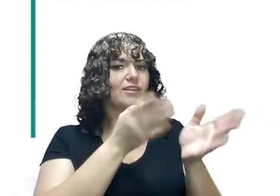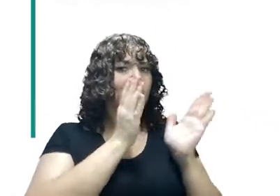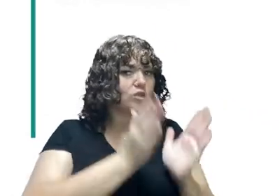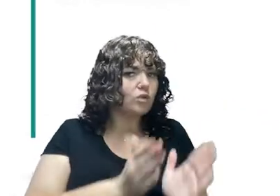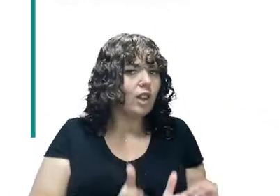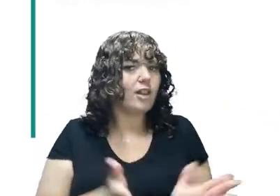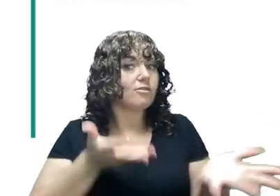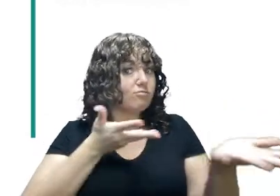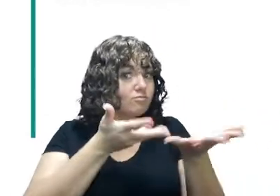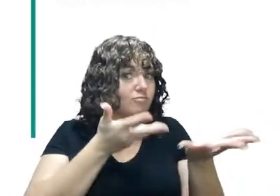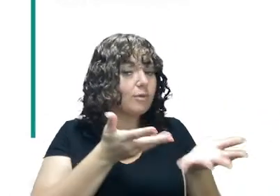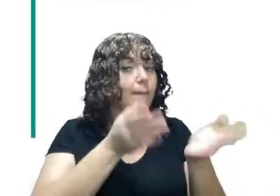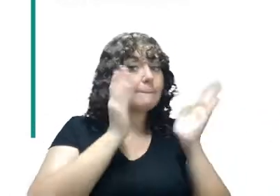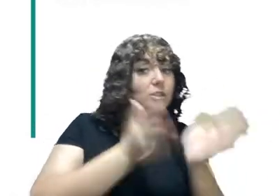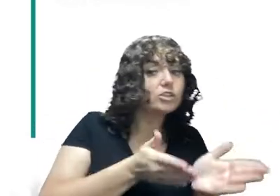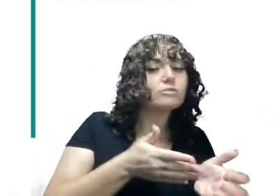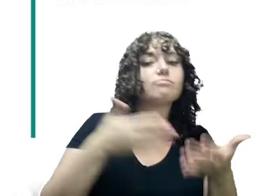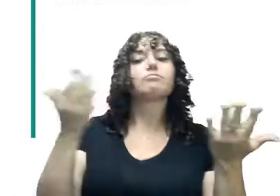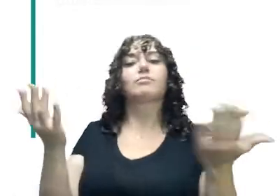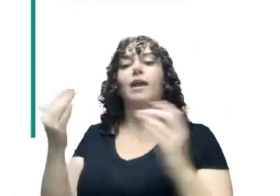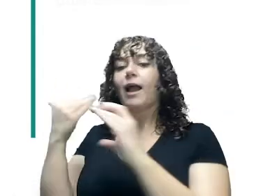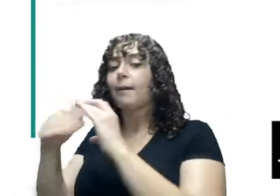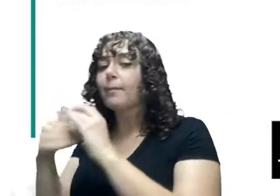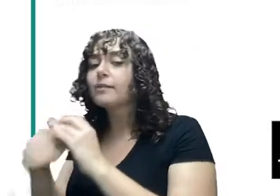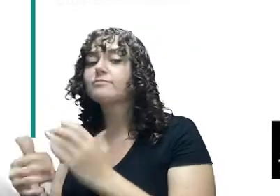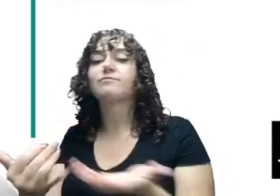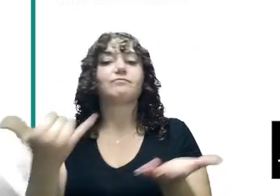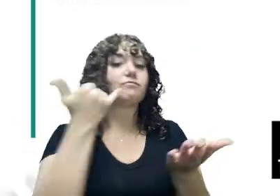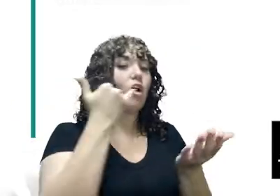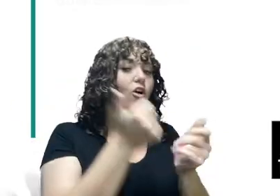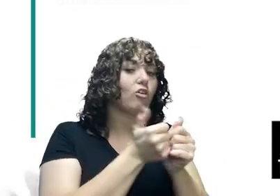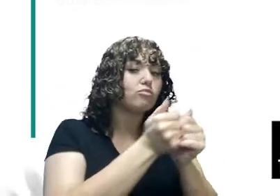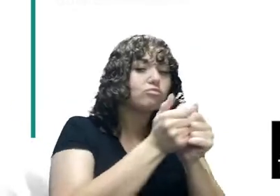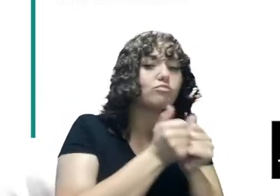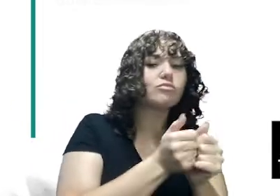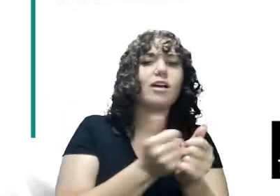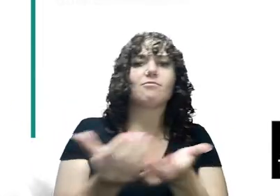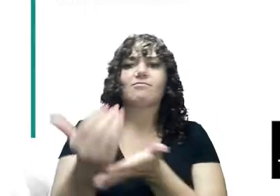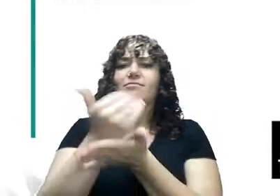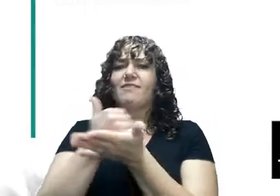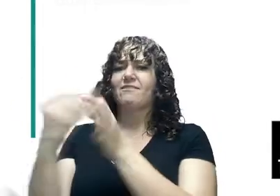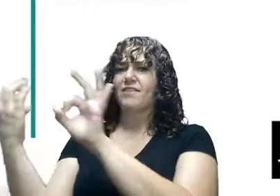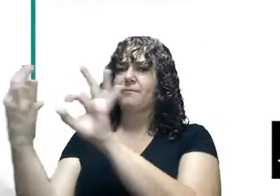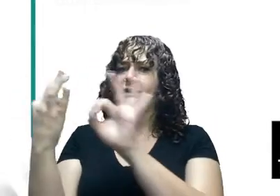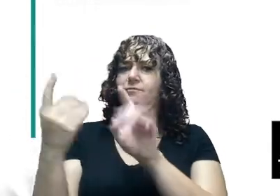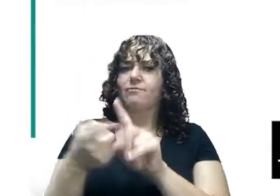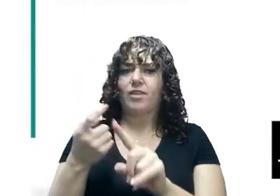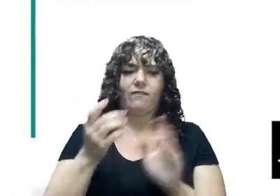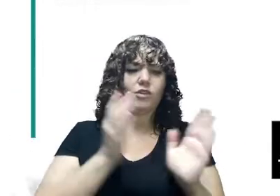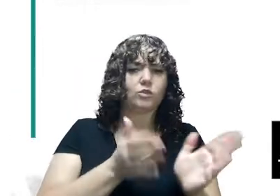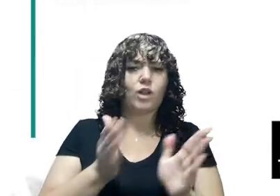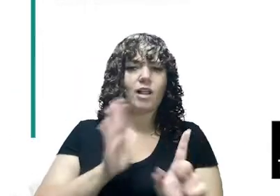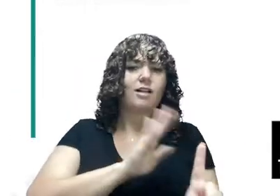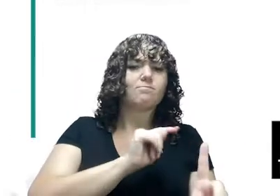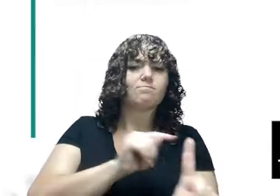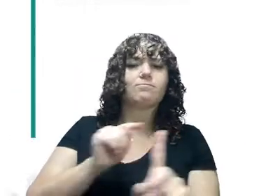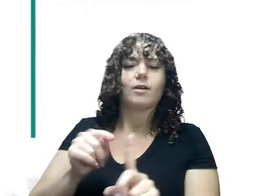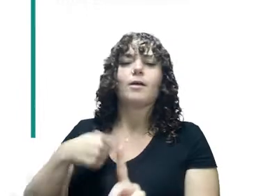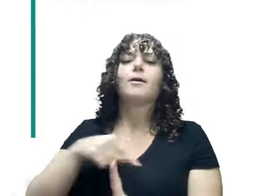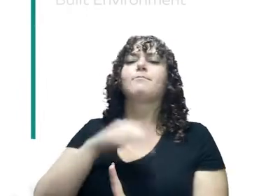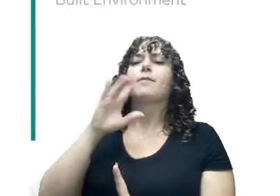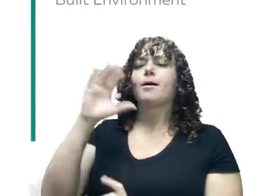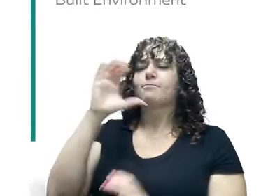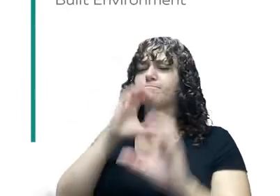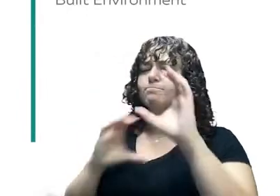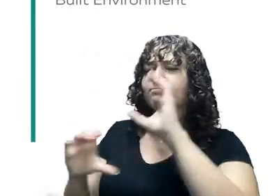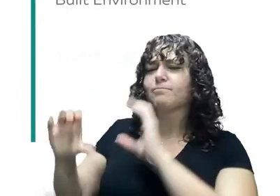with individuals, whether in person or through email, mobile devices, or engaging for feedback from individuals. We